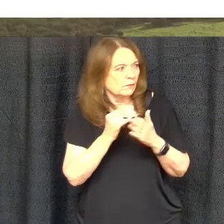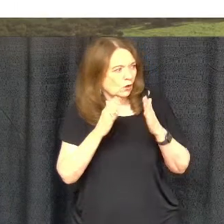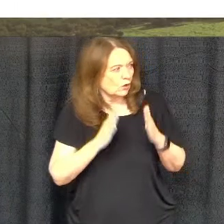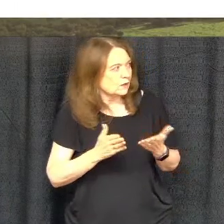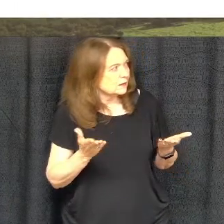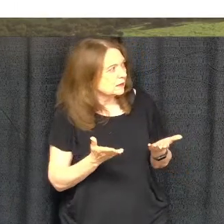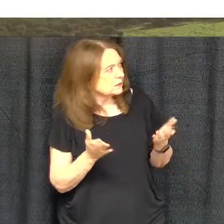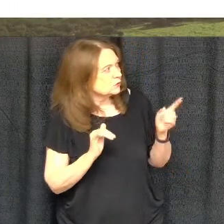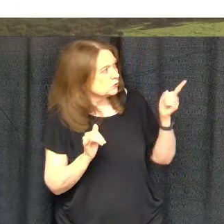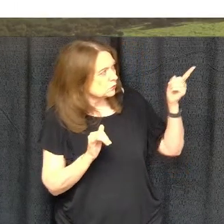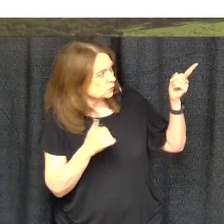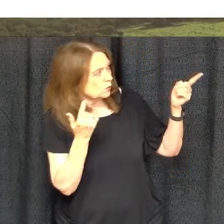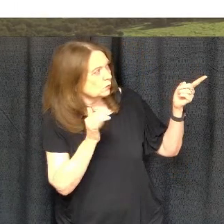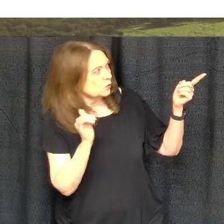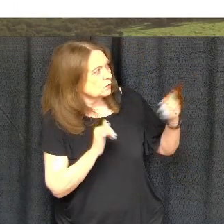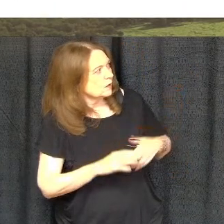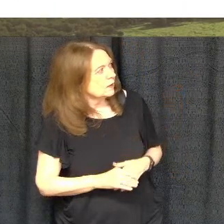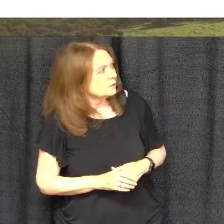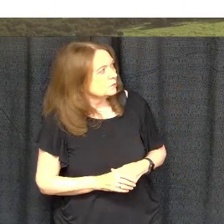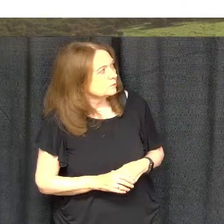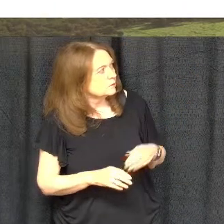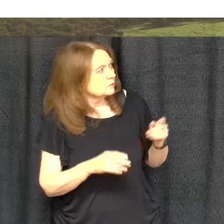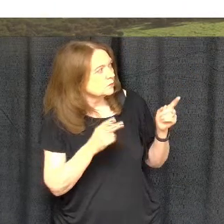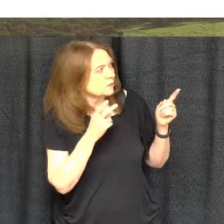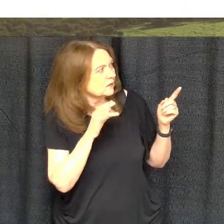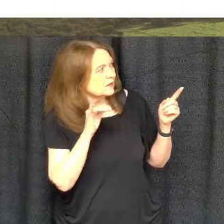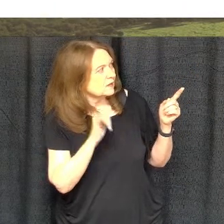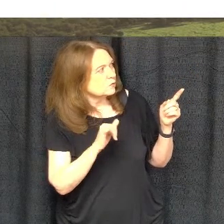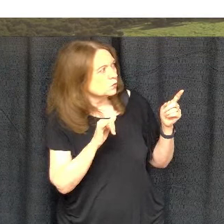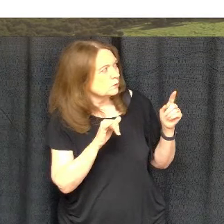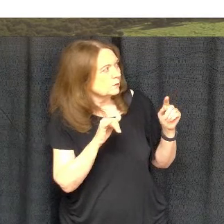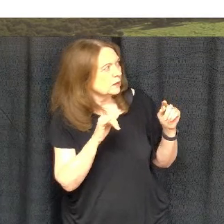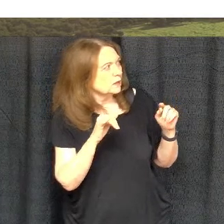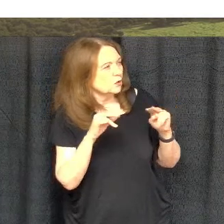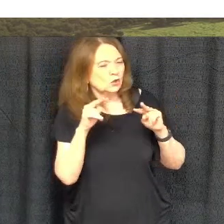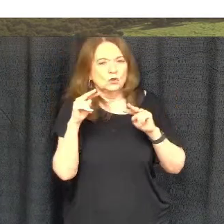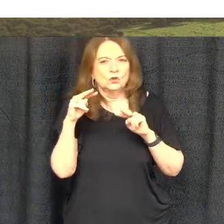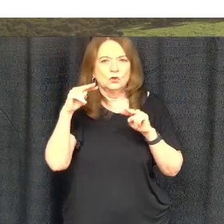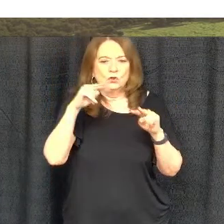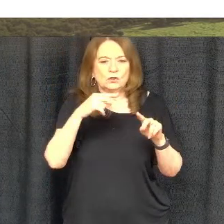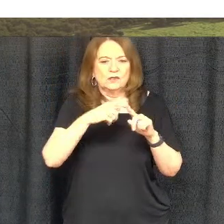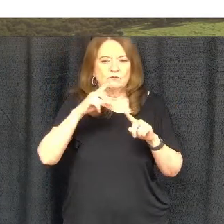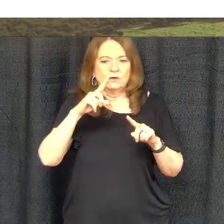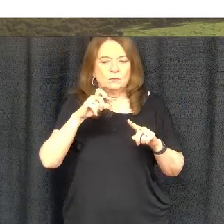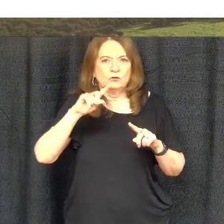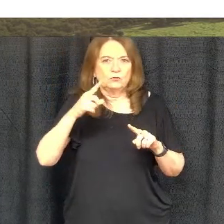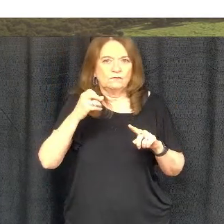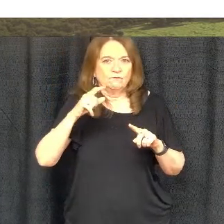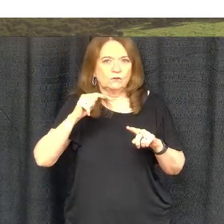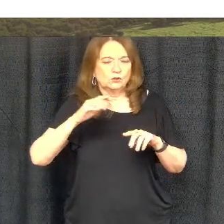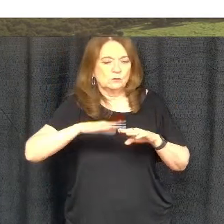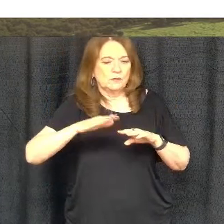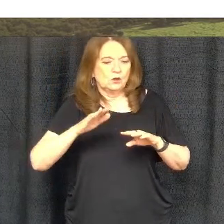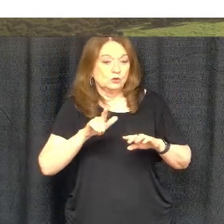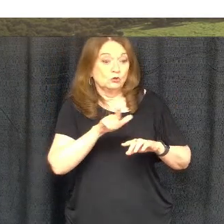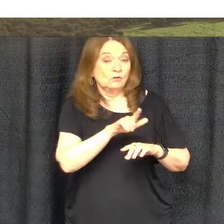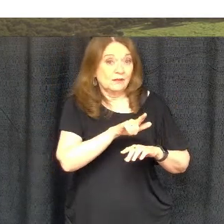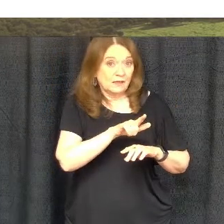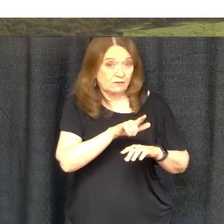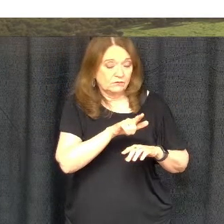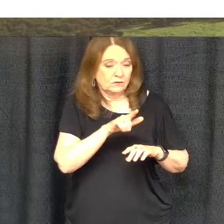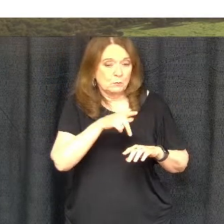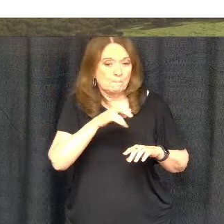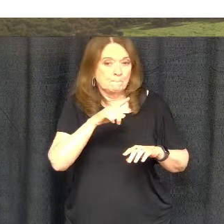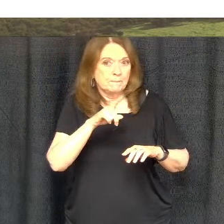well. There's the first. This would be looking on an oblique from 101st would be on your left. The Publix